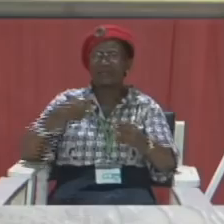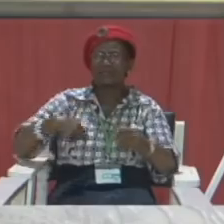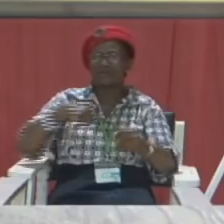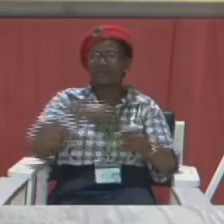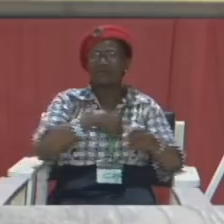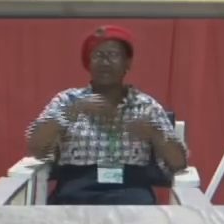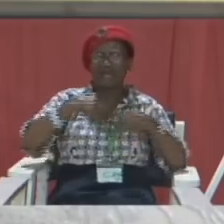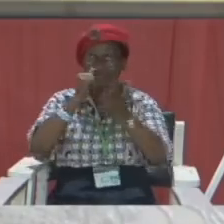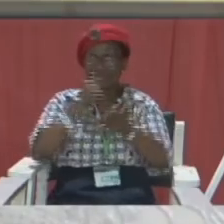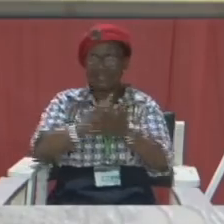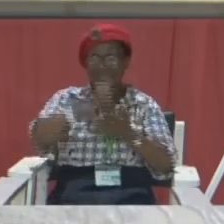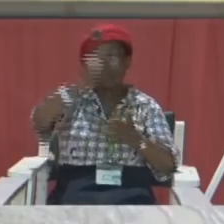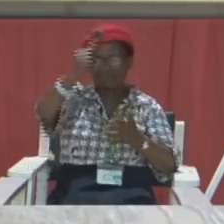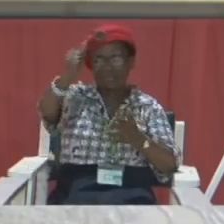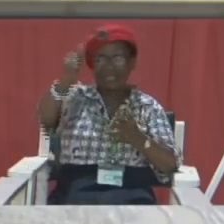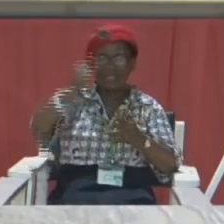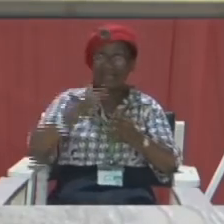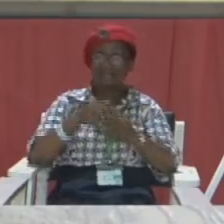Sula gbadura.